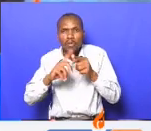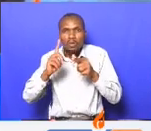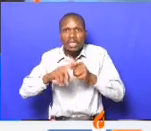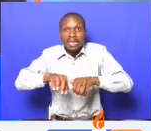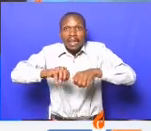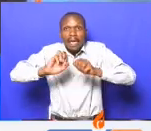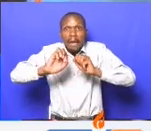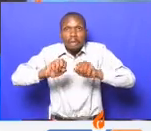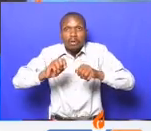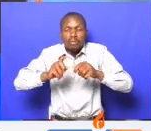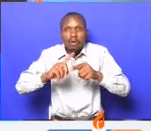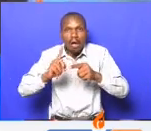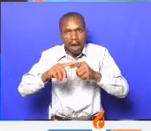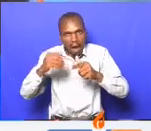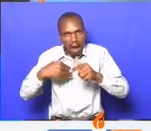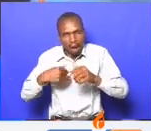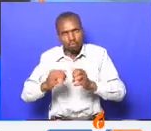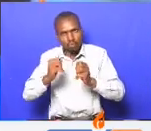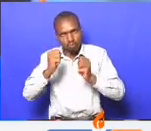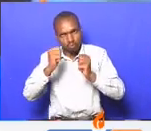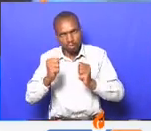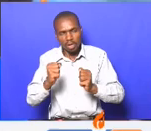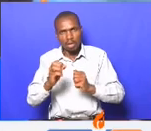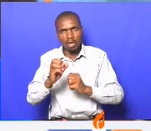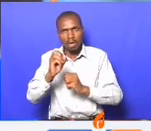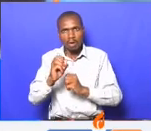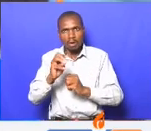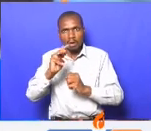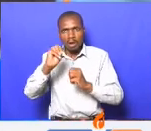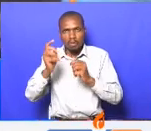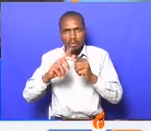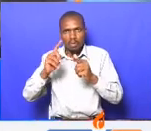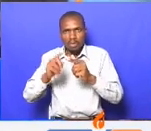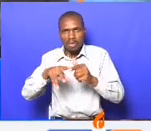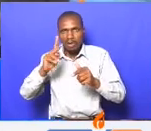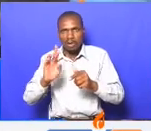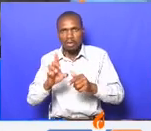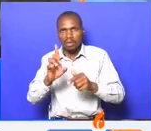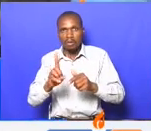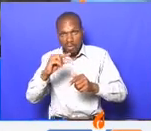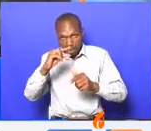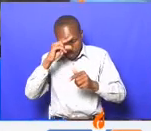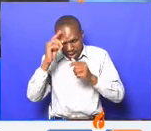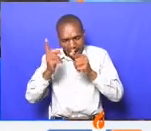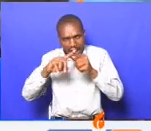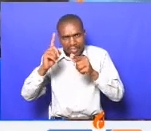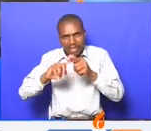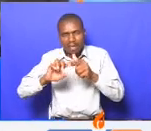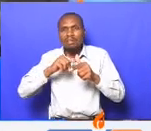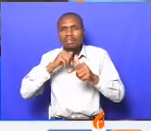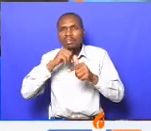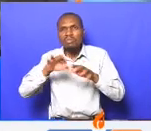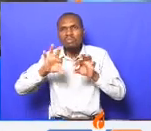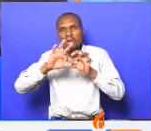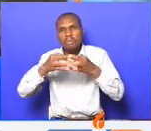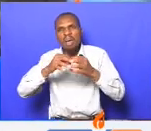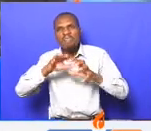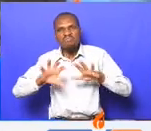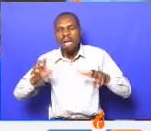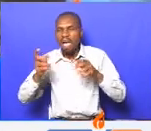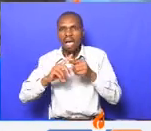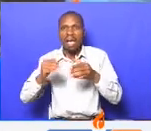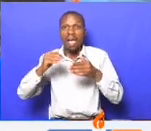be able to strengthen ODM, strengthen Kenya Kwanza, and it should not lead to a situation